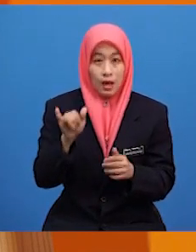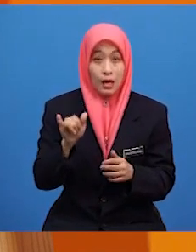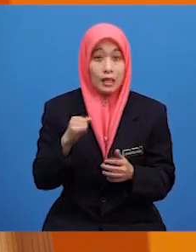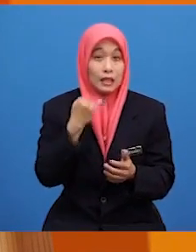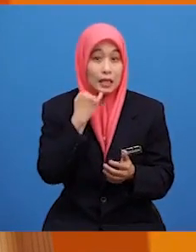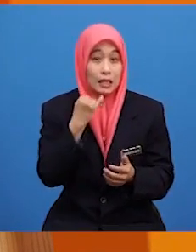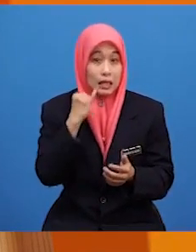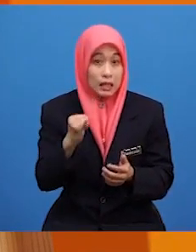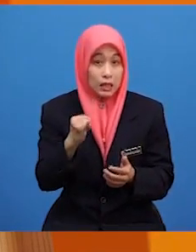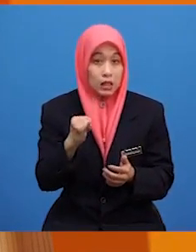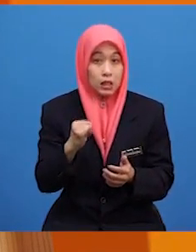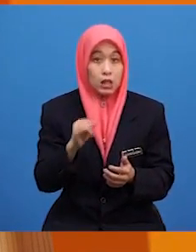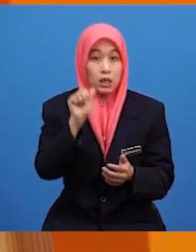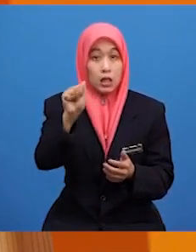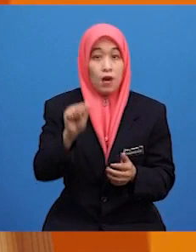is a